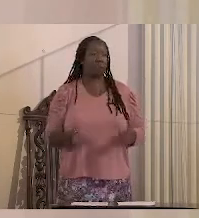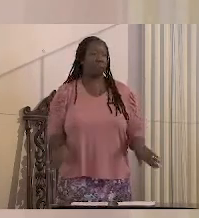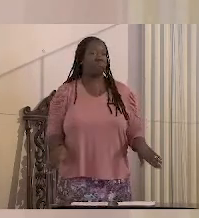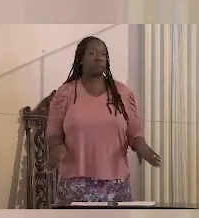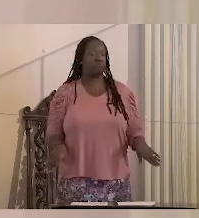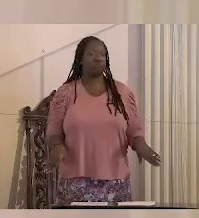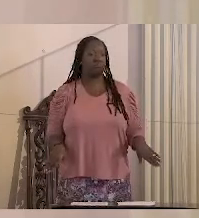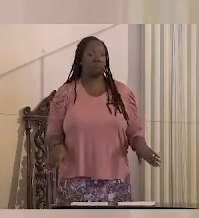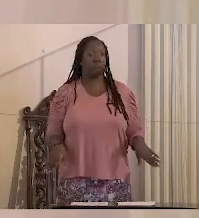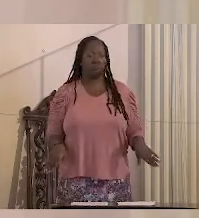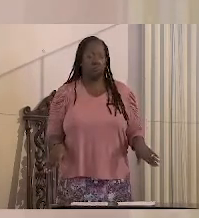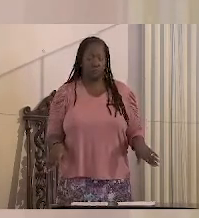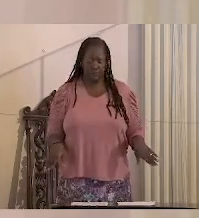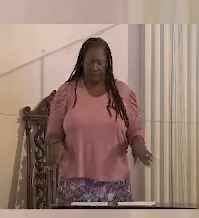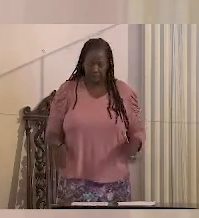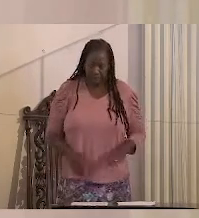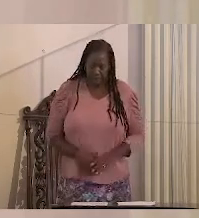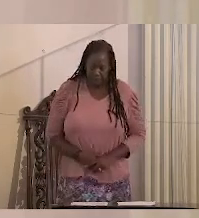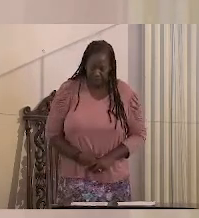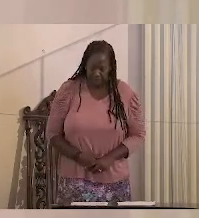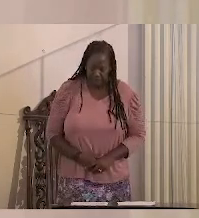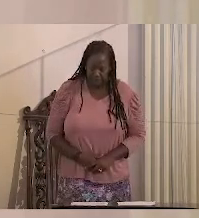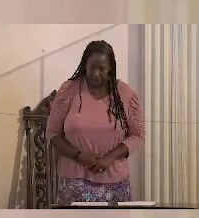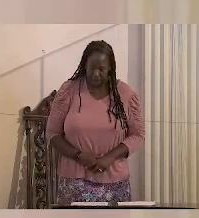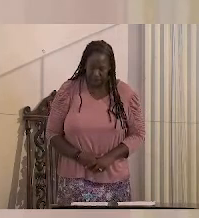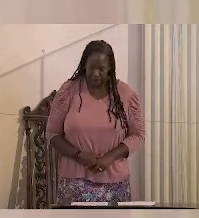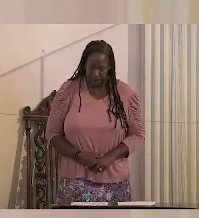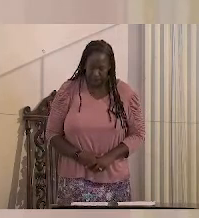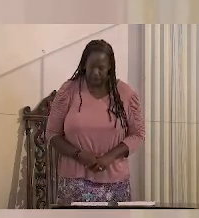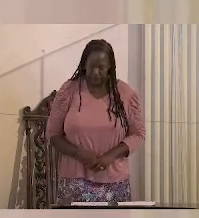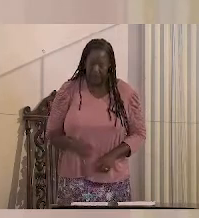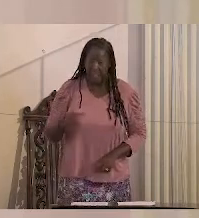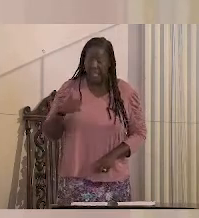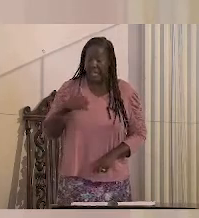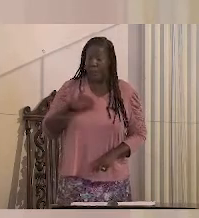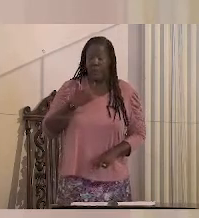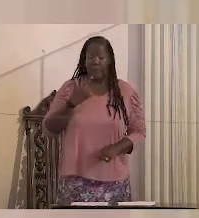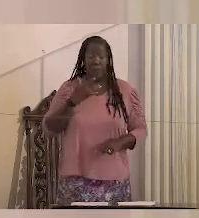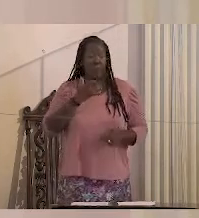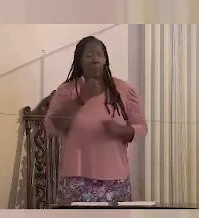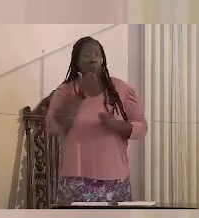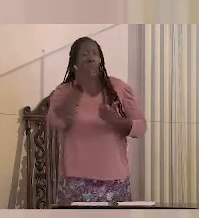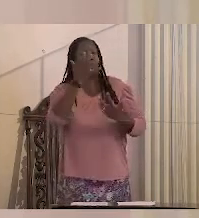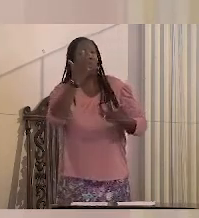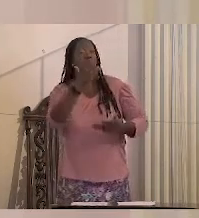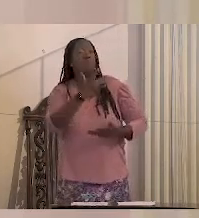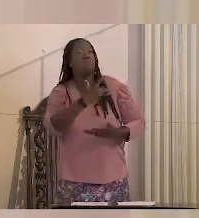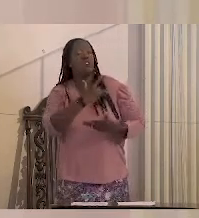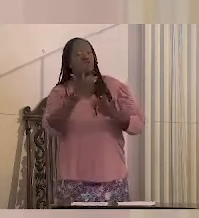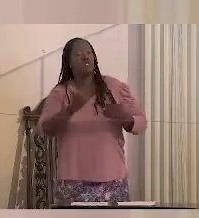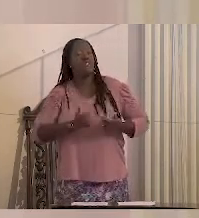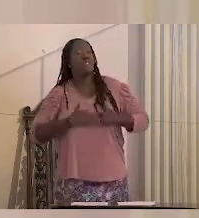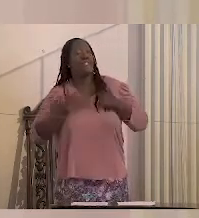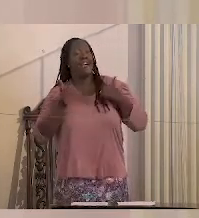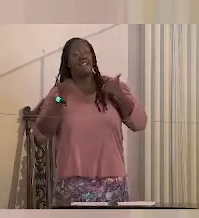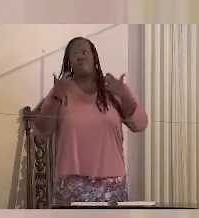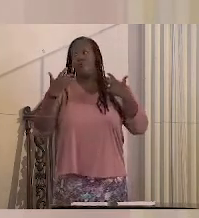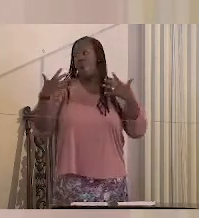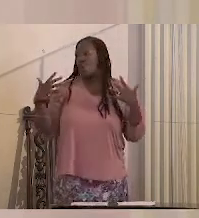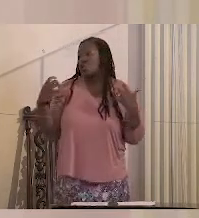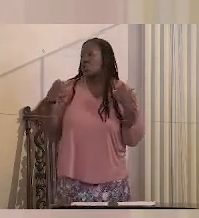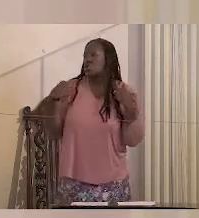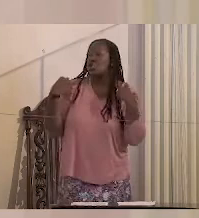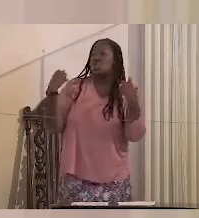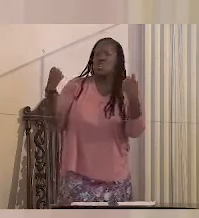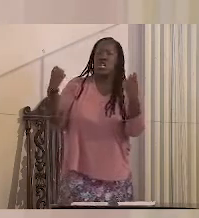And when the warm touch of life forsakes us and our courage melts away, May we stumble in